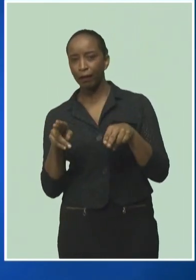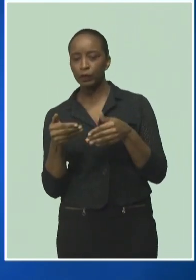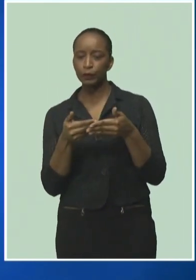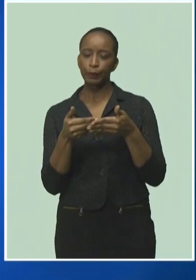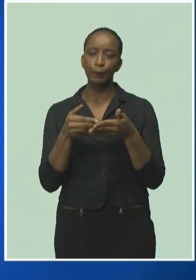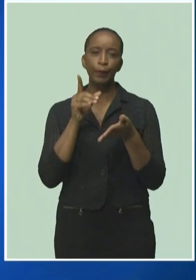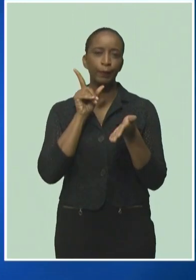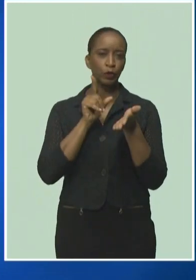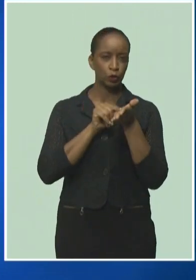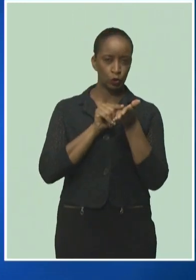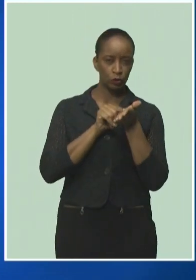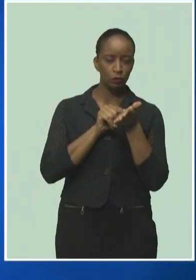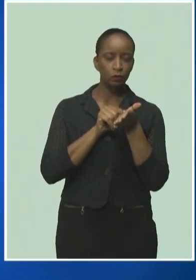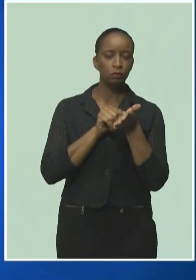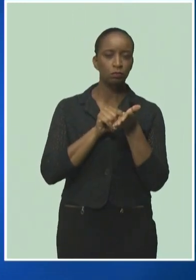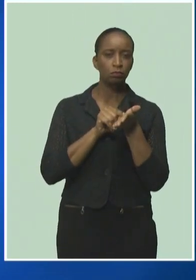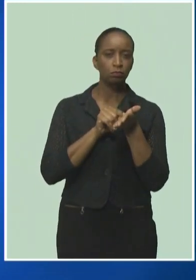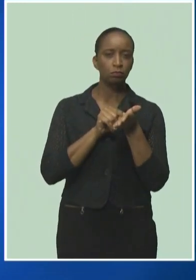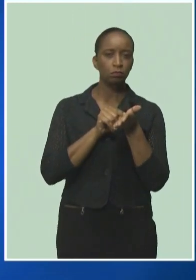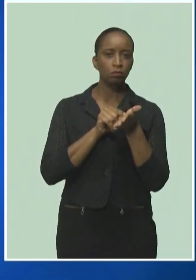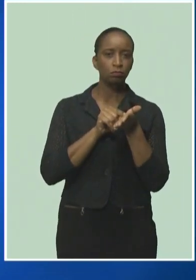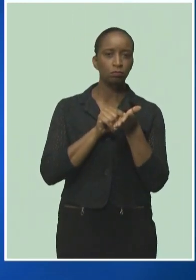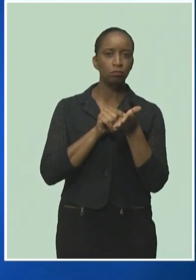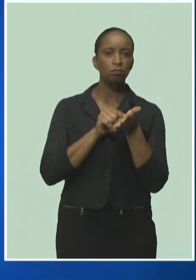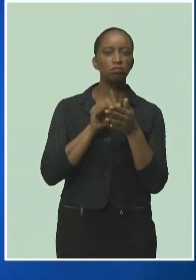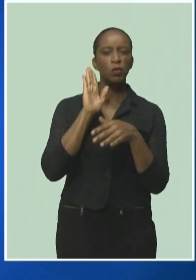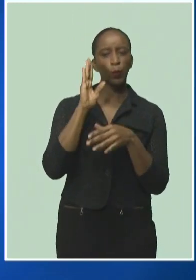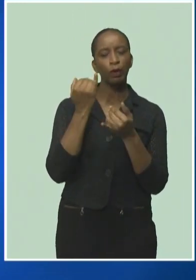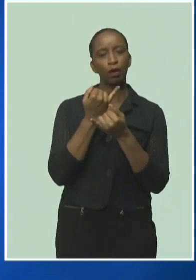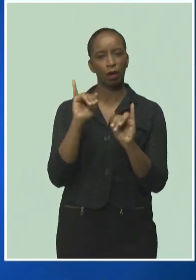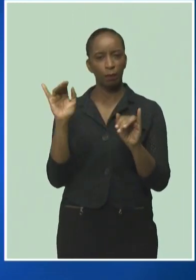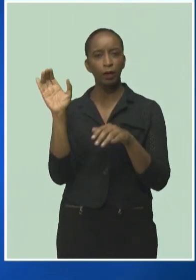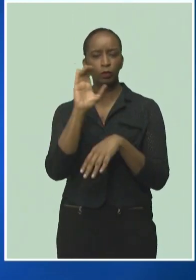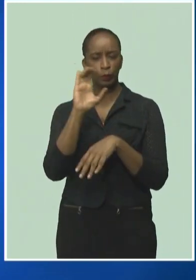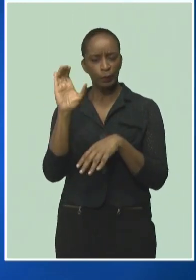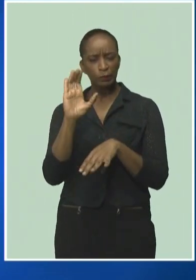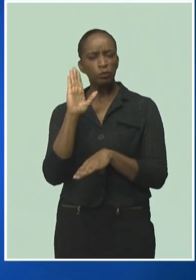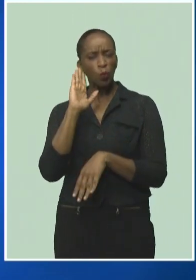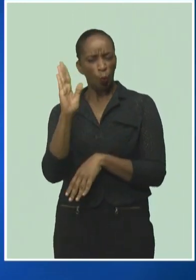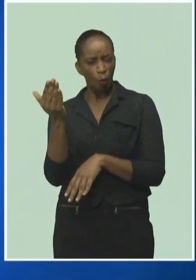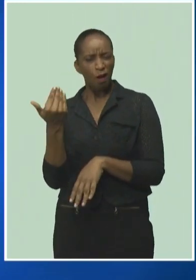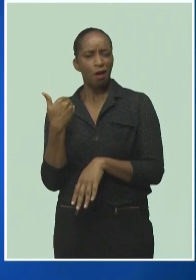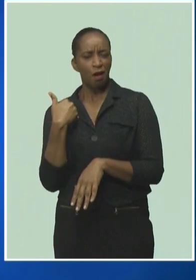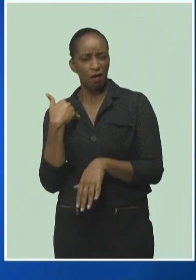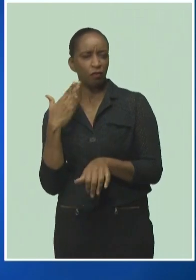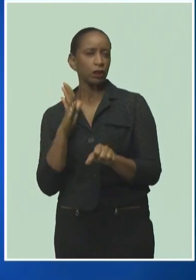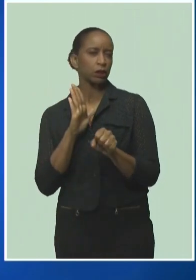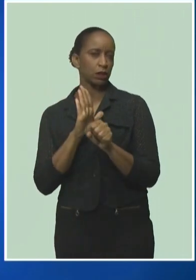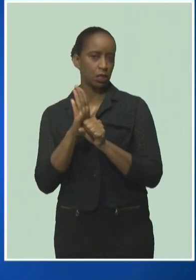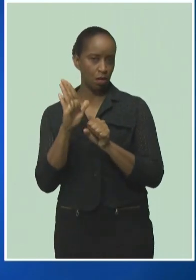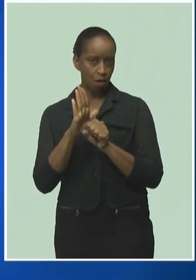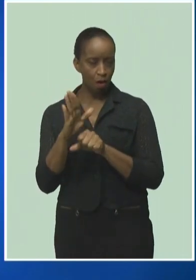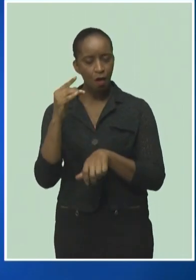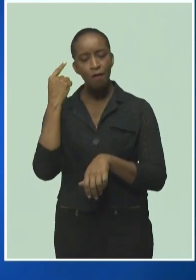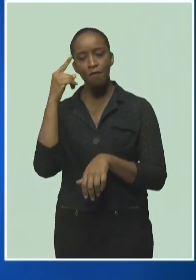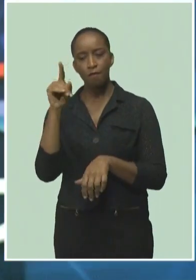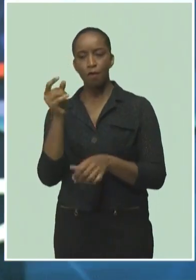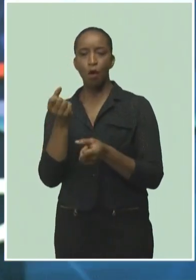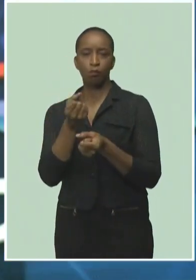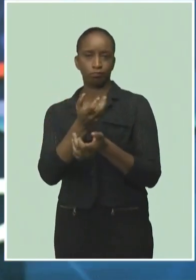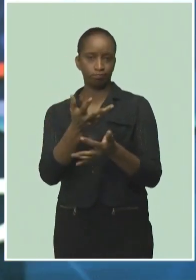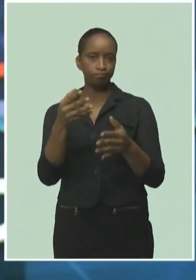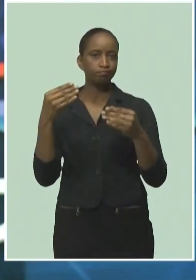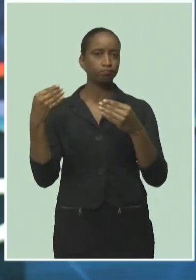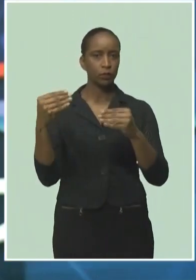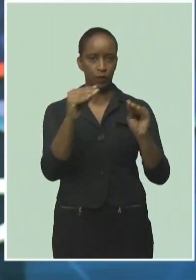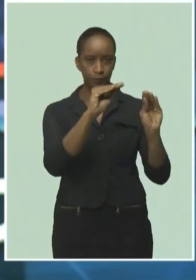supply leading up to just after independence, right into Christmas. So the customers won't be disadvantaged.